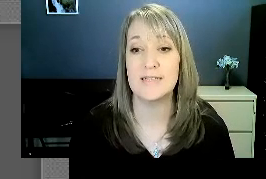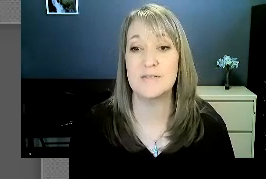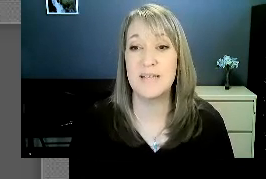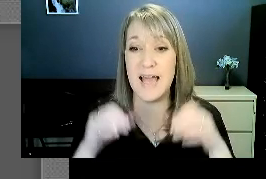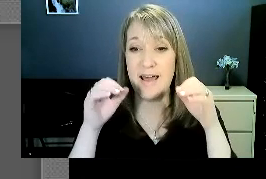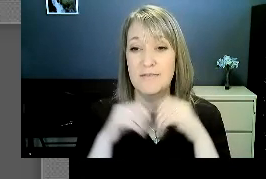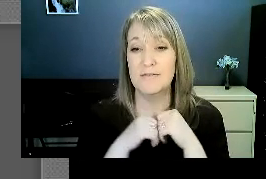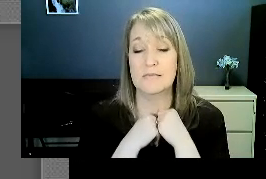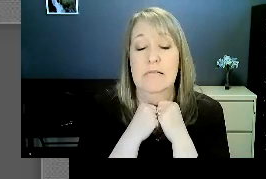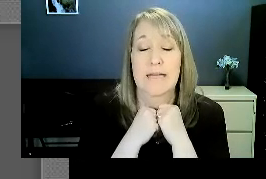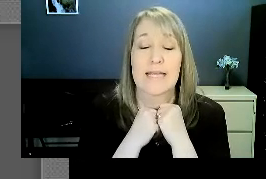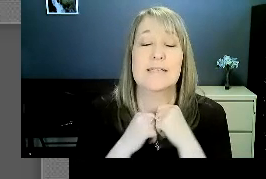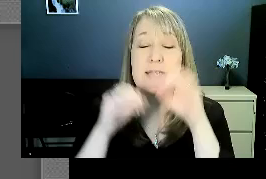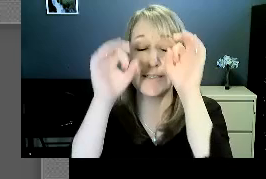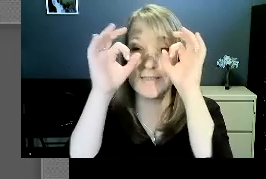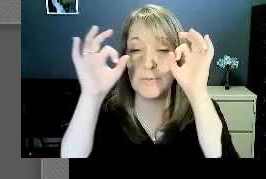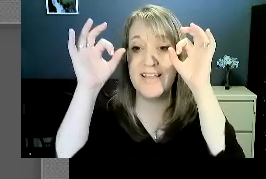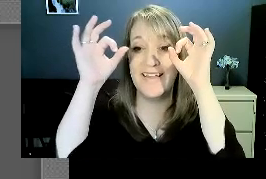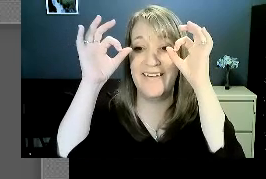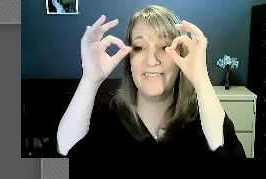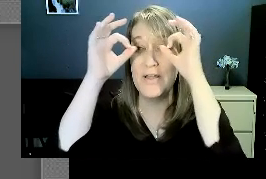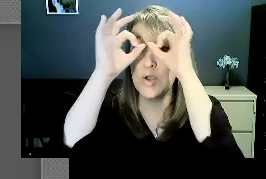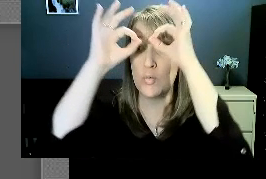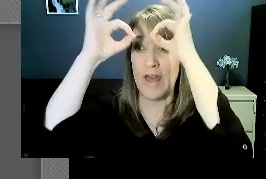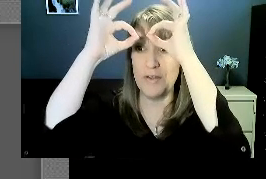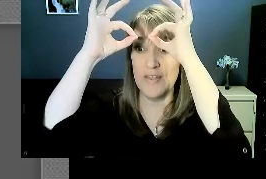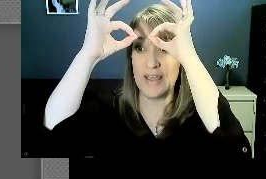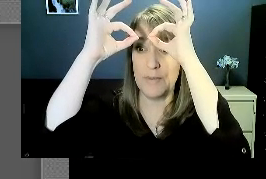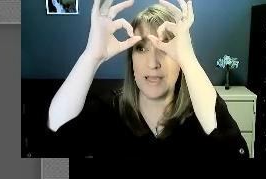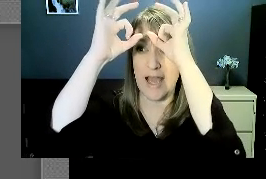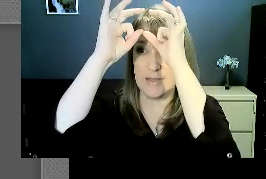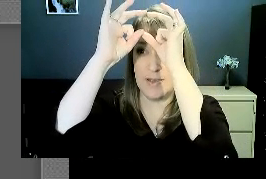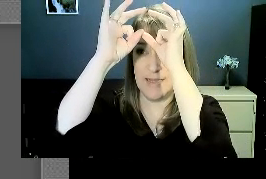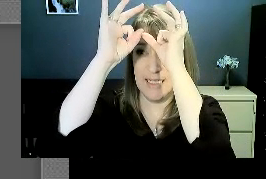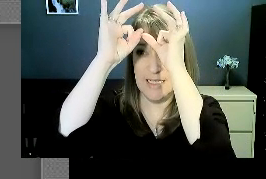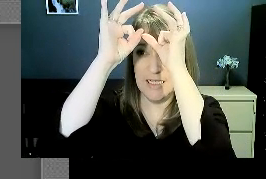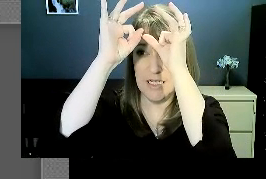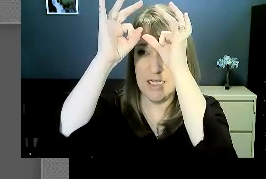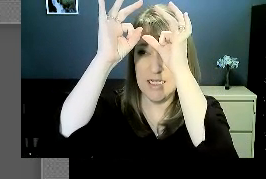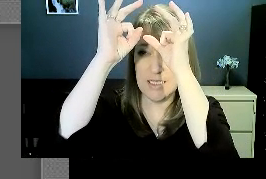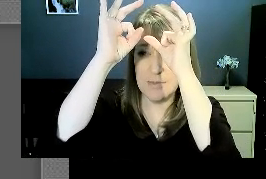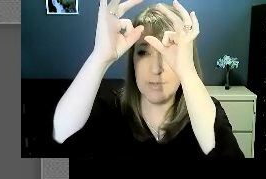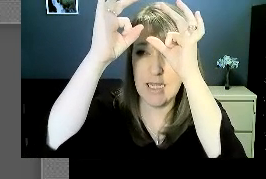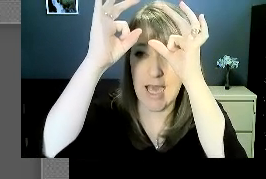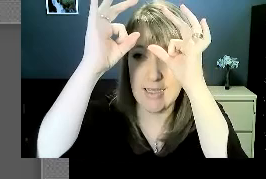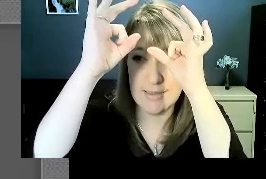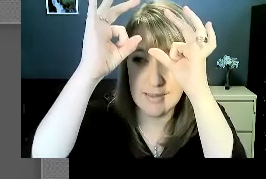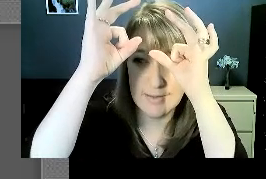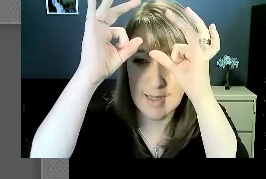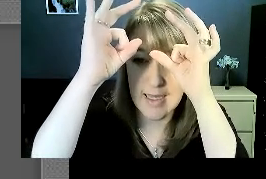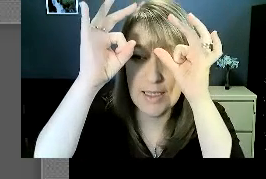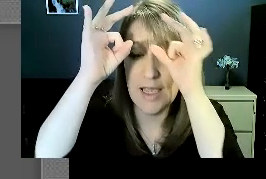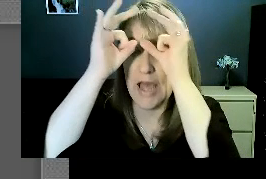All right, so we have, oh, I hate snakes. So we have, rather than like big eyes, we have like little beady